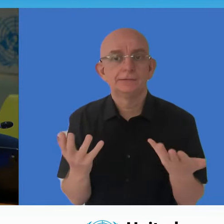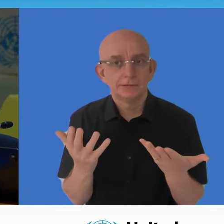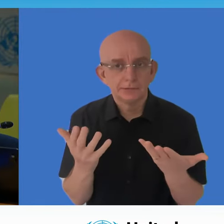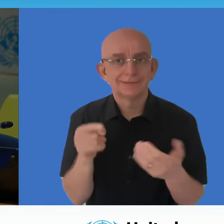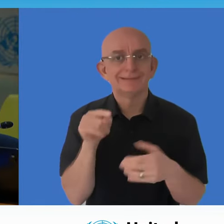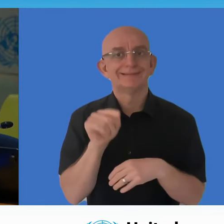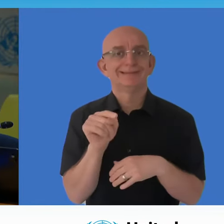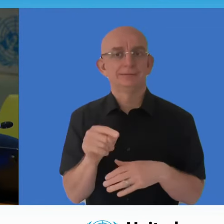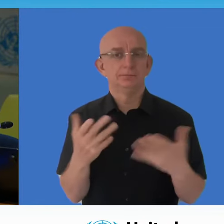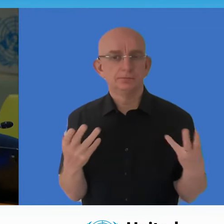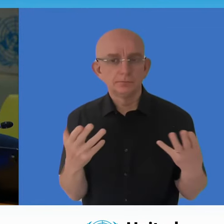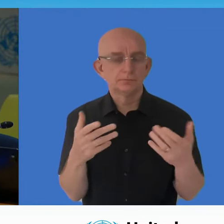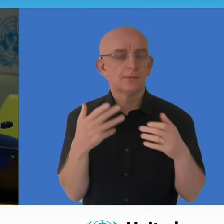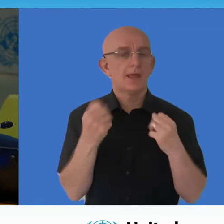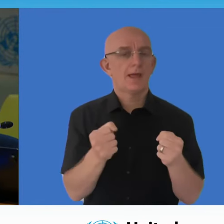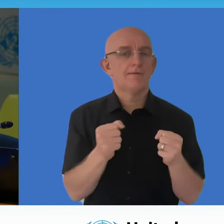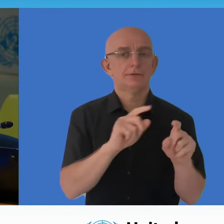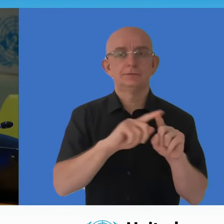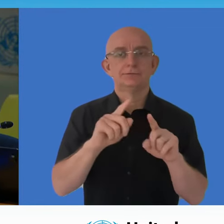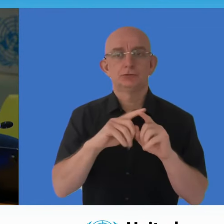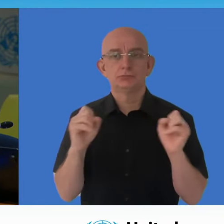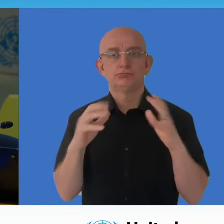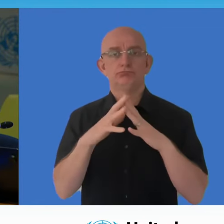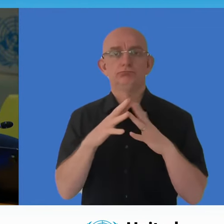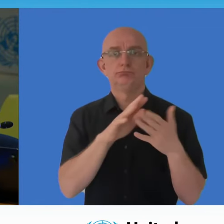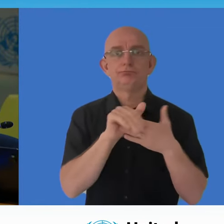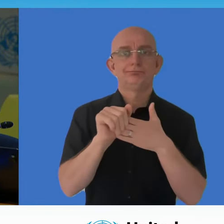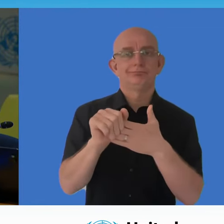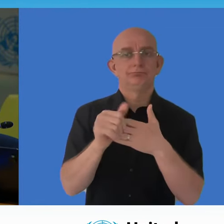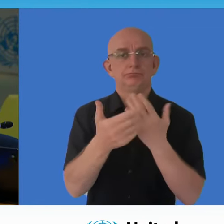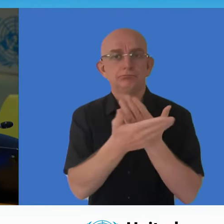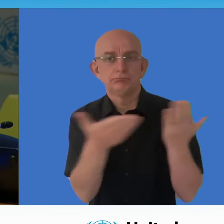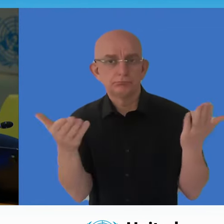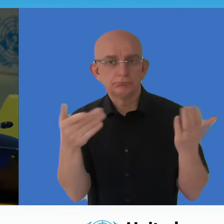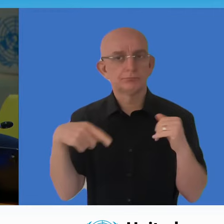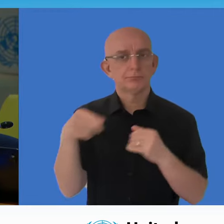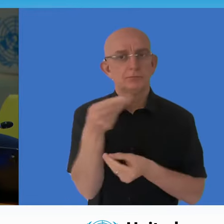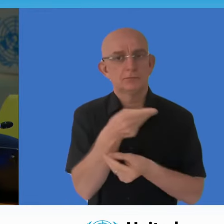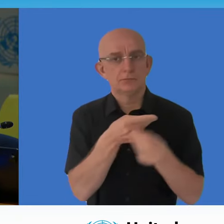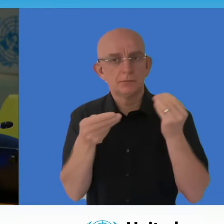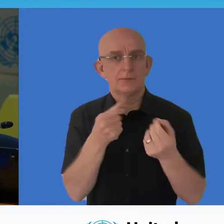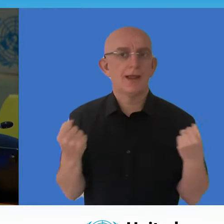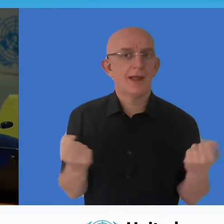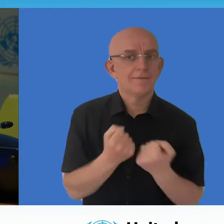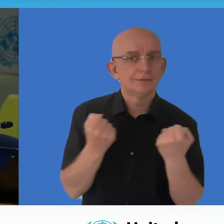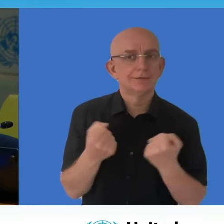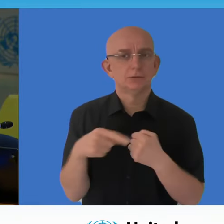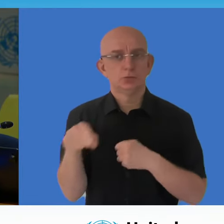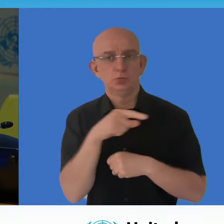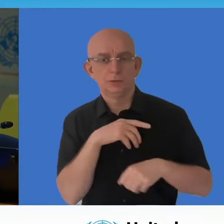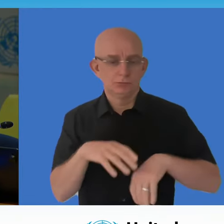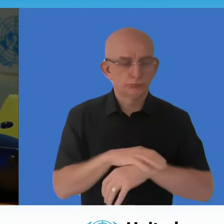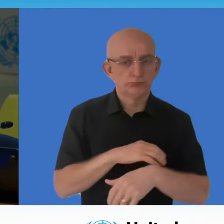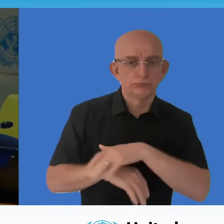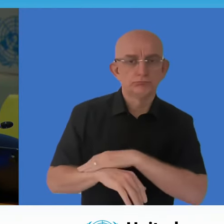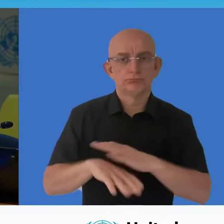and entrepreneur by organizing a lot of activity that we are empowering youth and entrepreneur in